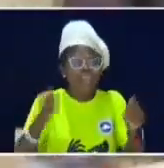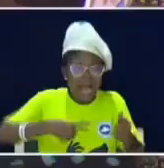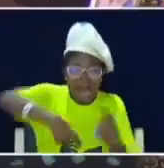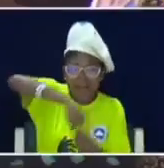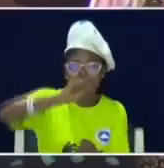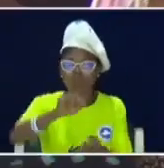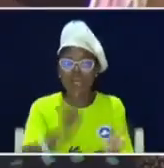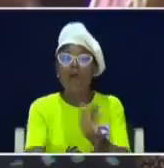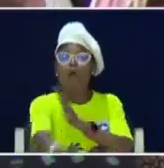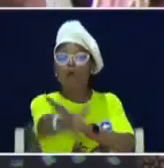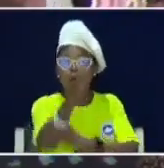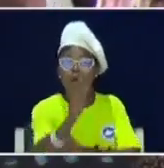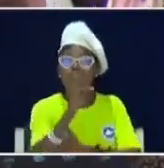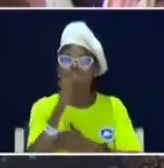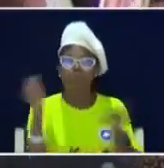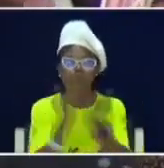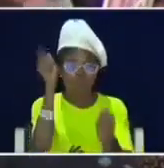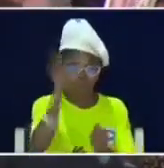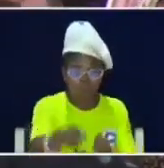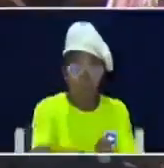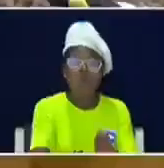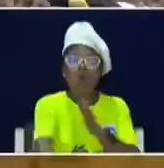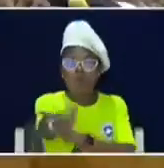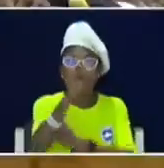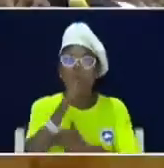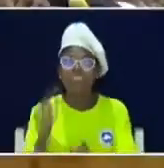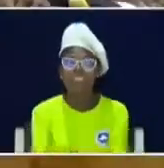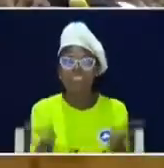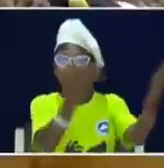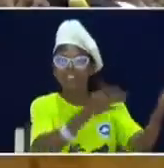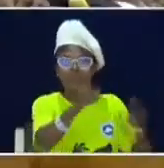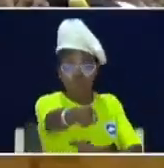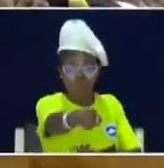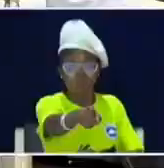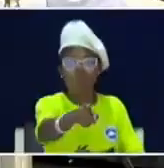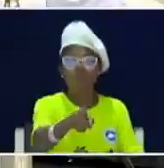you. Say God is carrying you.